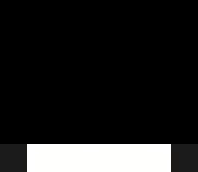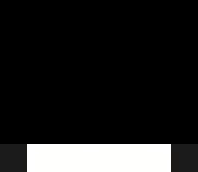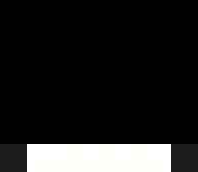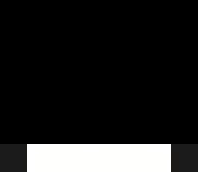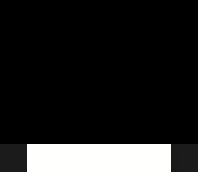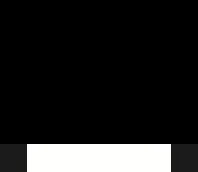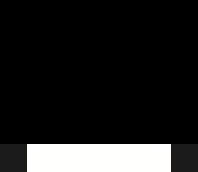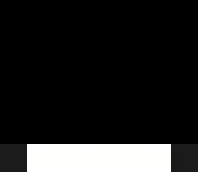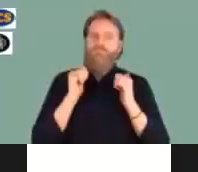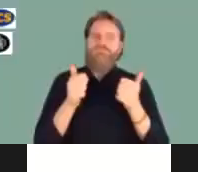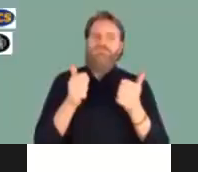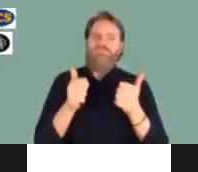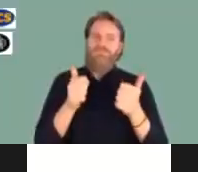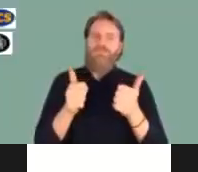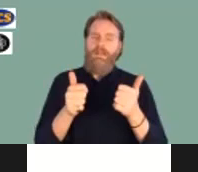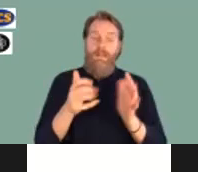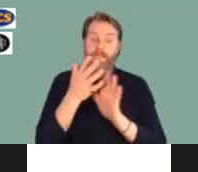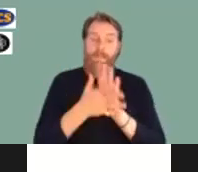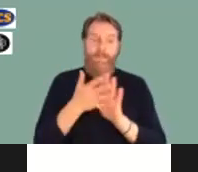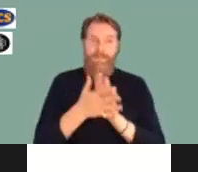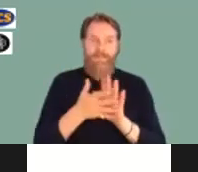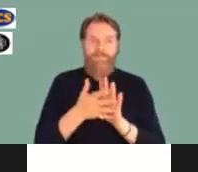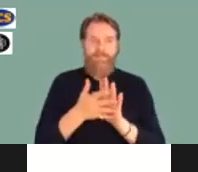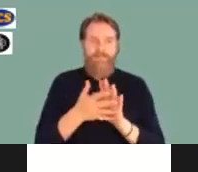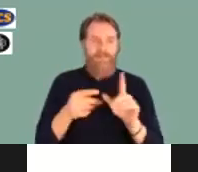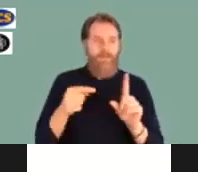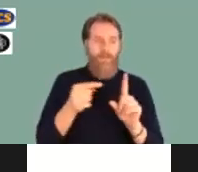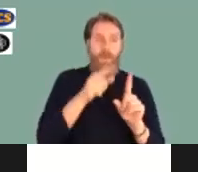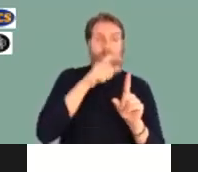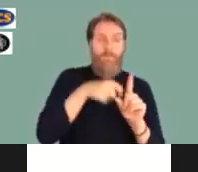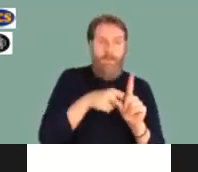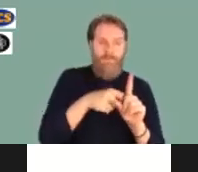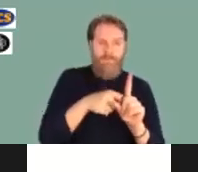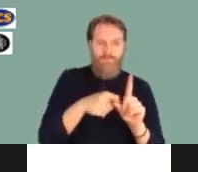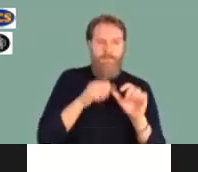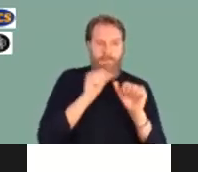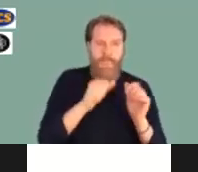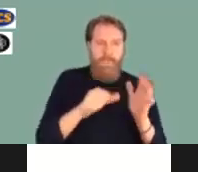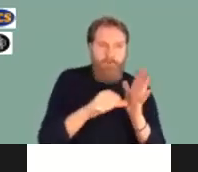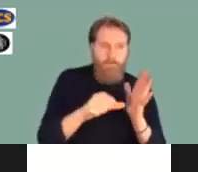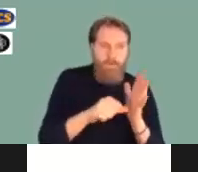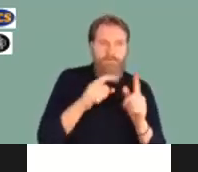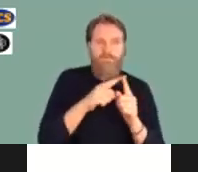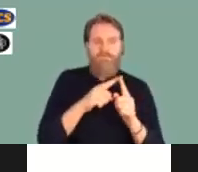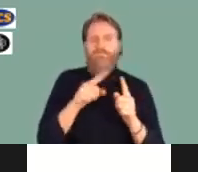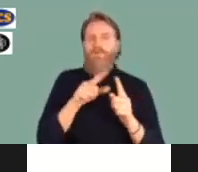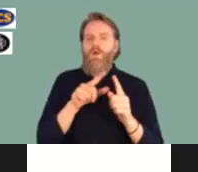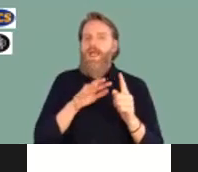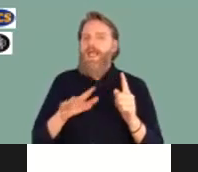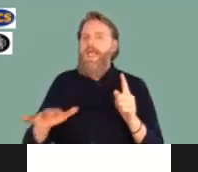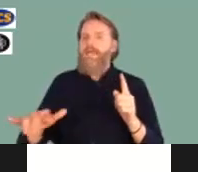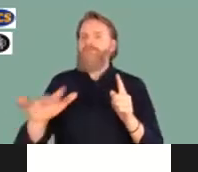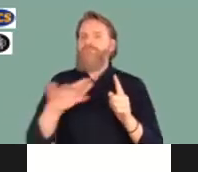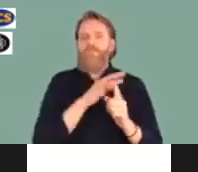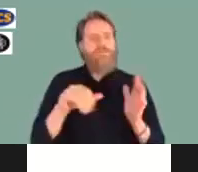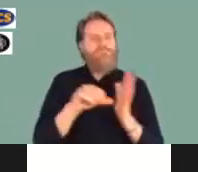example of is whether this is an issue an individual has experienced, whether you think it's part of a collective problem in your workplace, whether